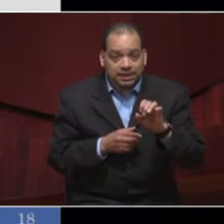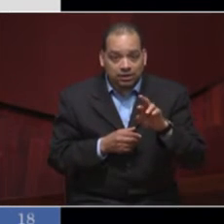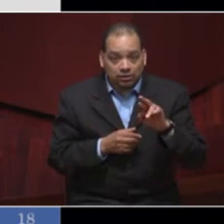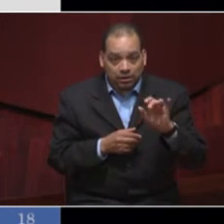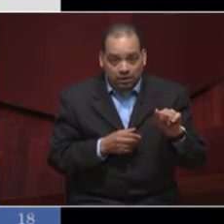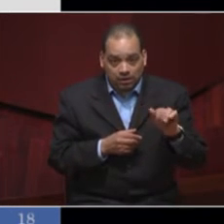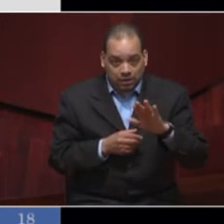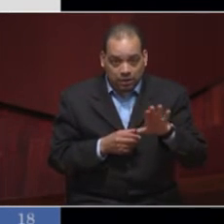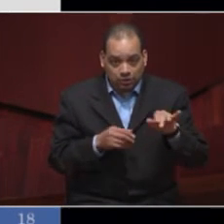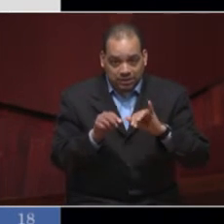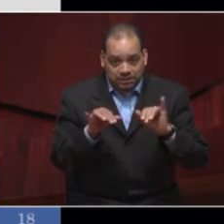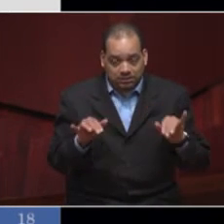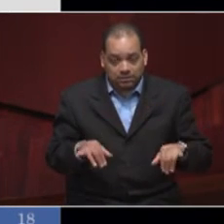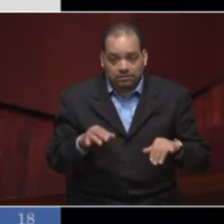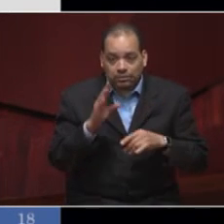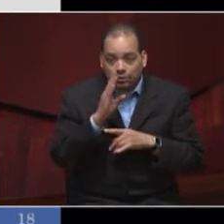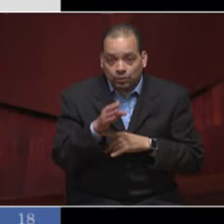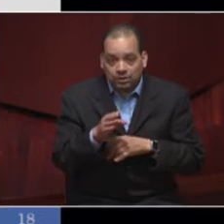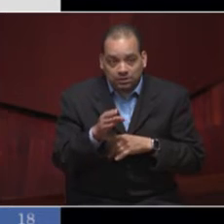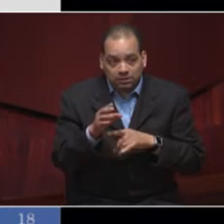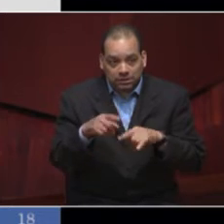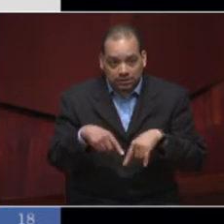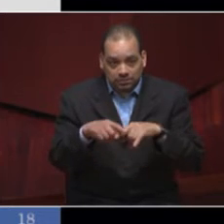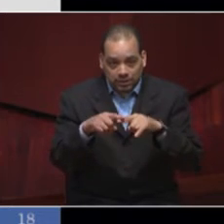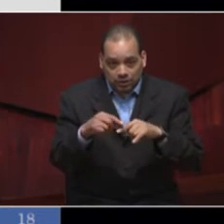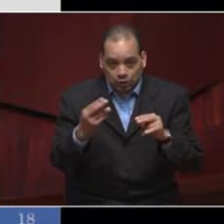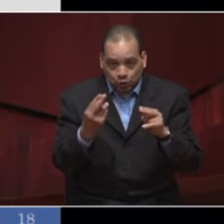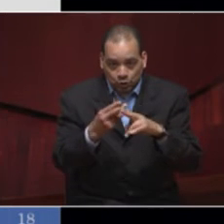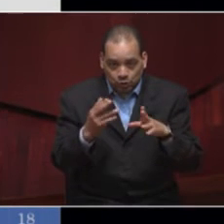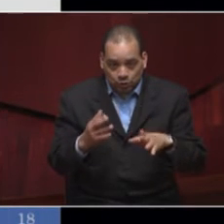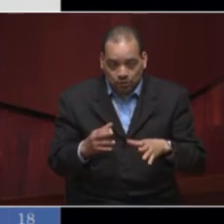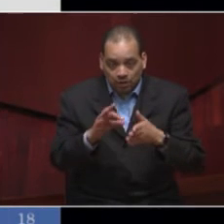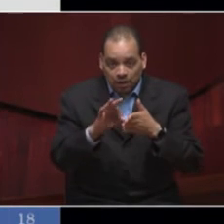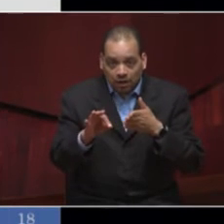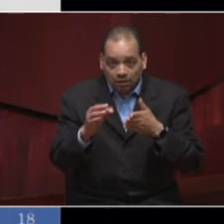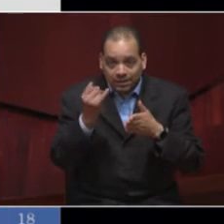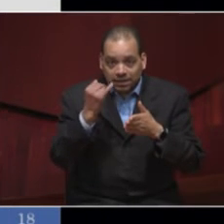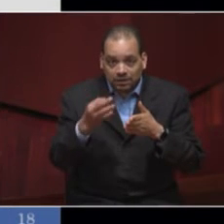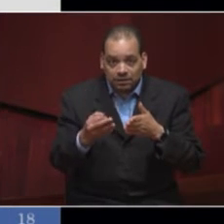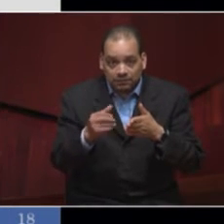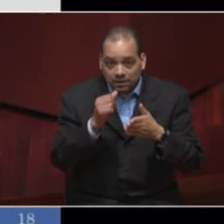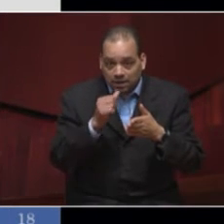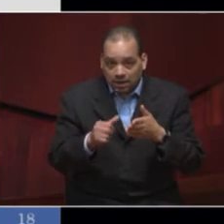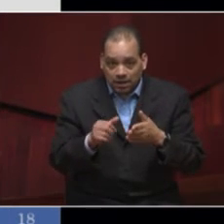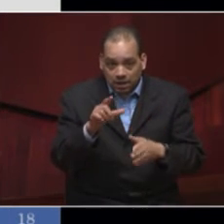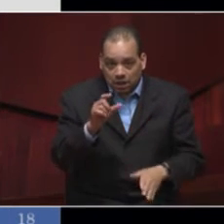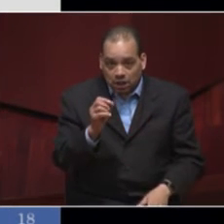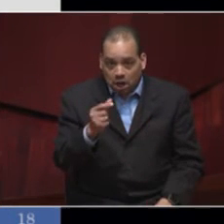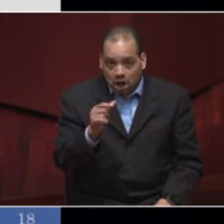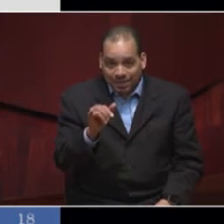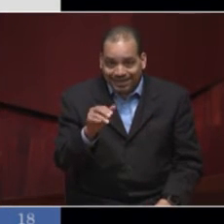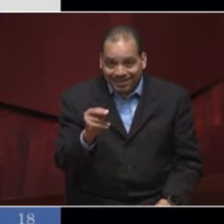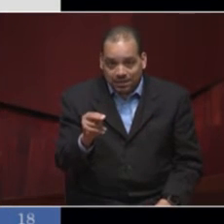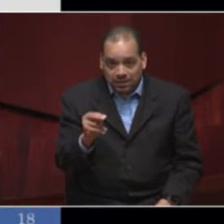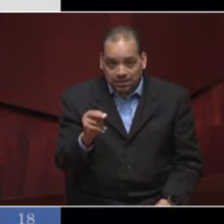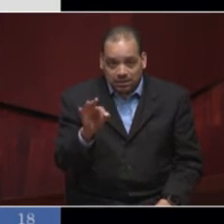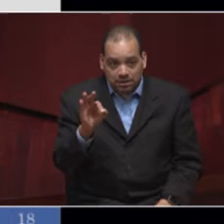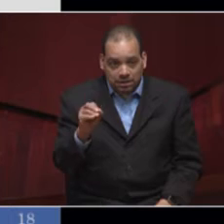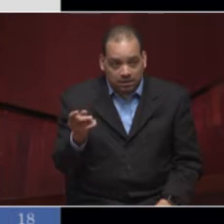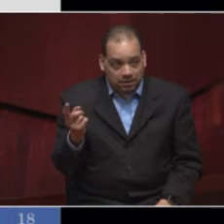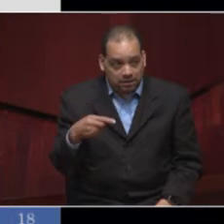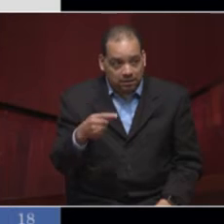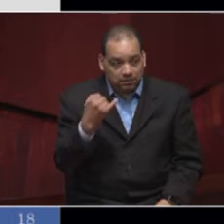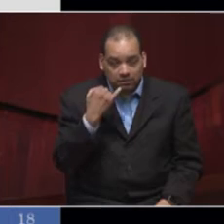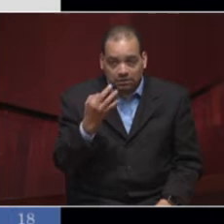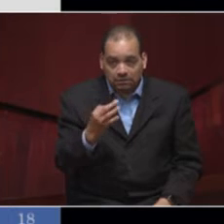system automatically suspends a user's account if the user does not log into ERA after 90 days. And if account